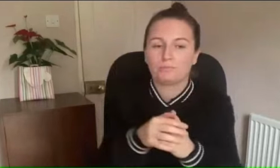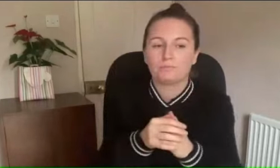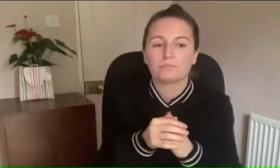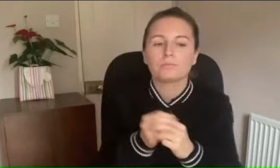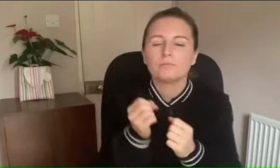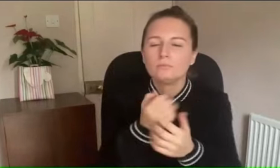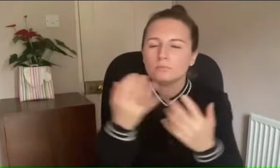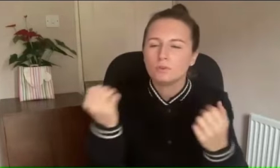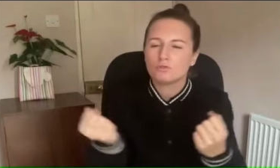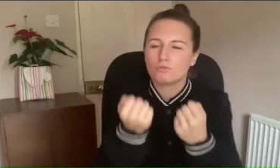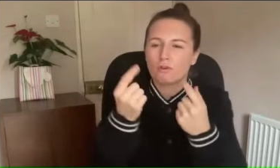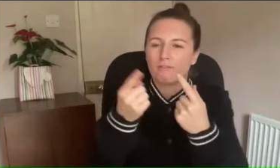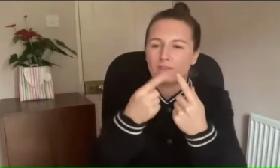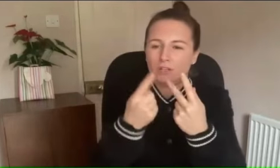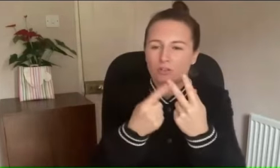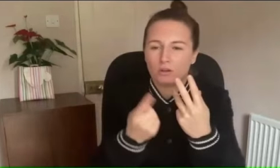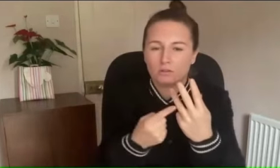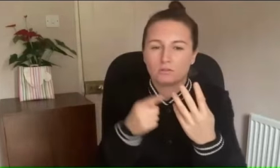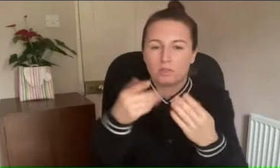the new area.